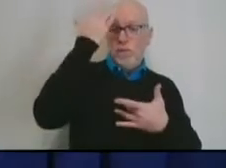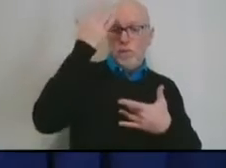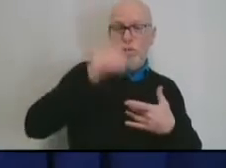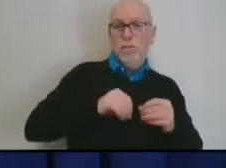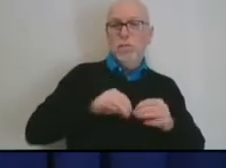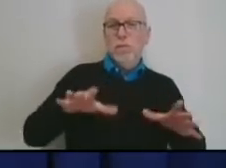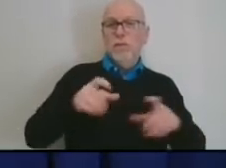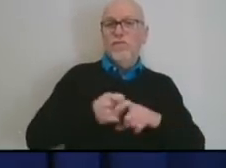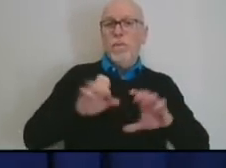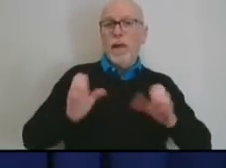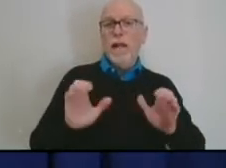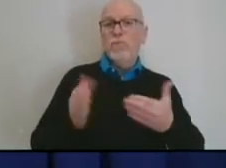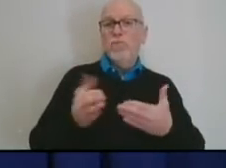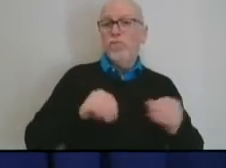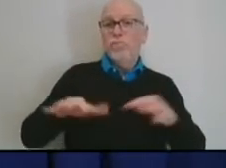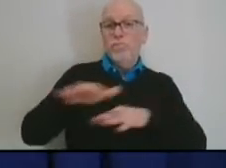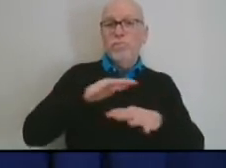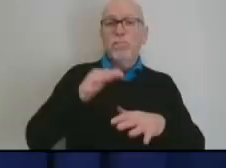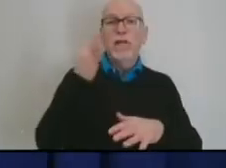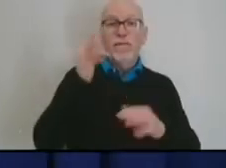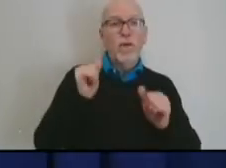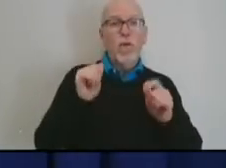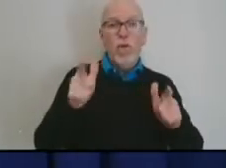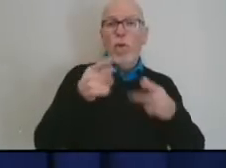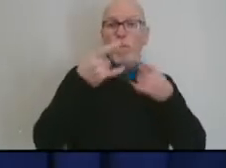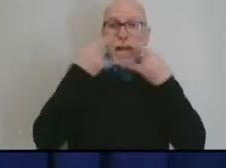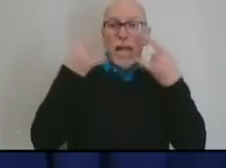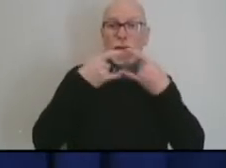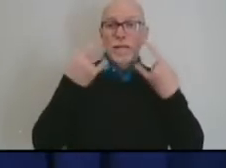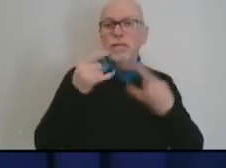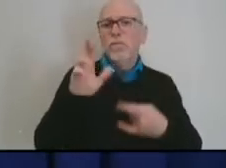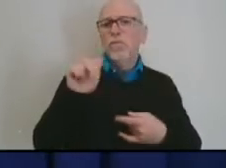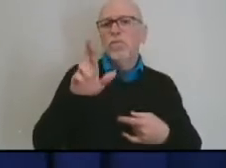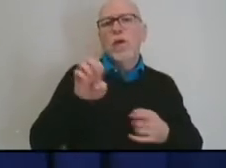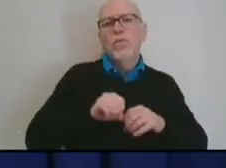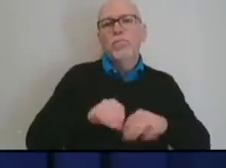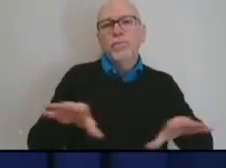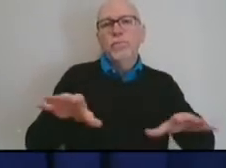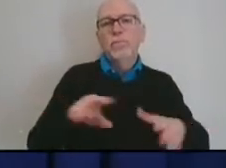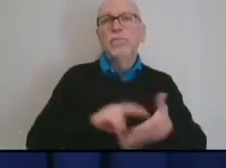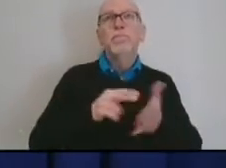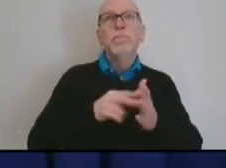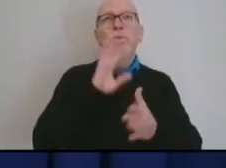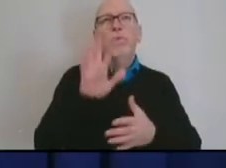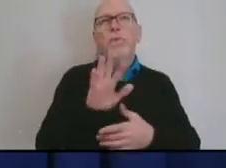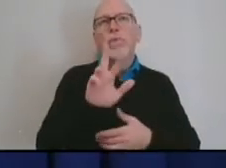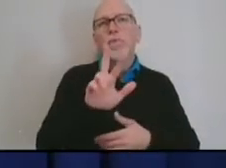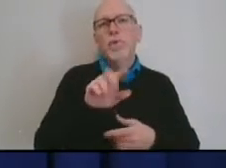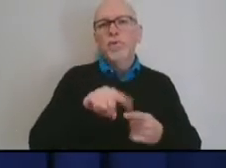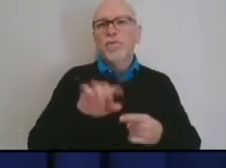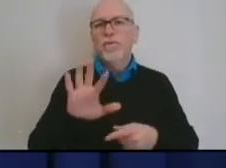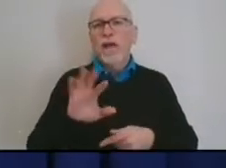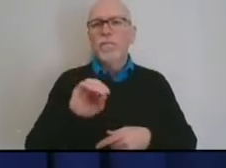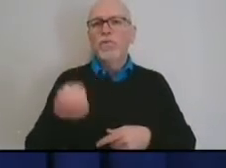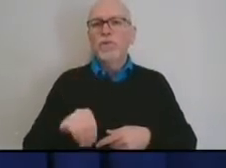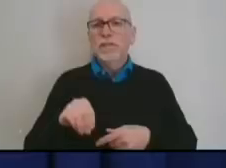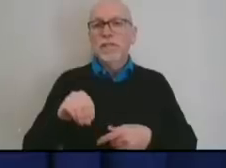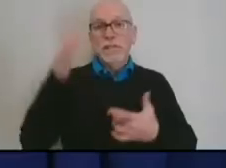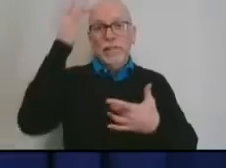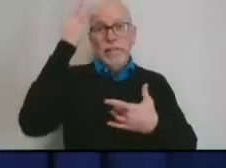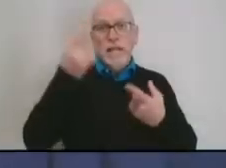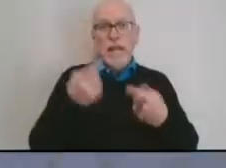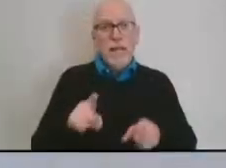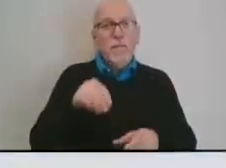exposure in the classroom when all parties are masked. That data shows only about 3 to 5% of infections occur in